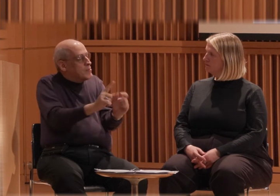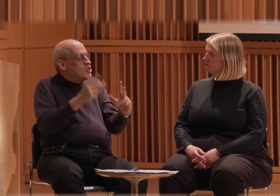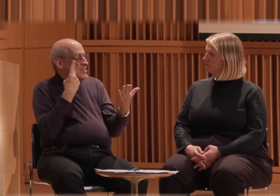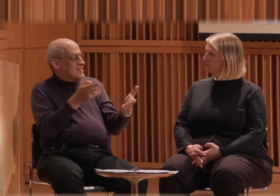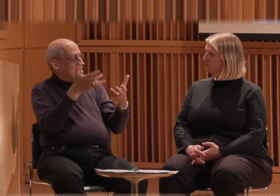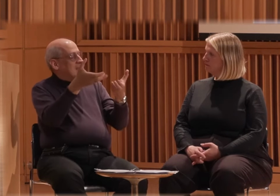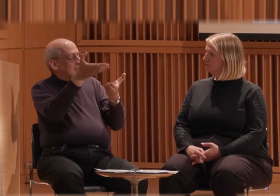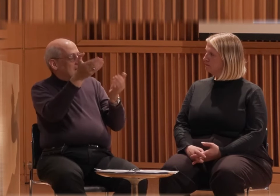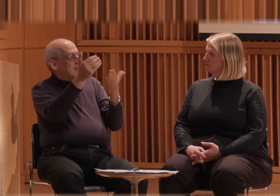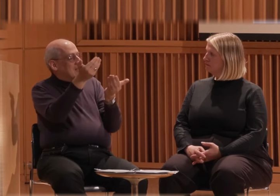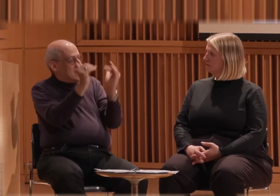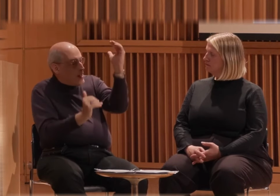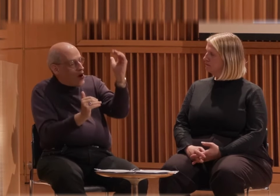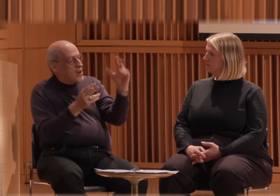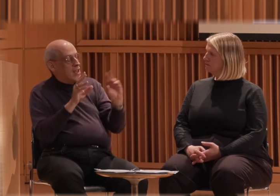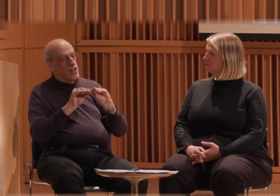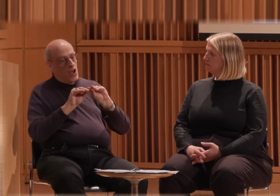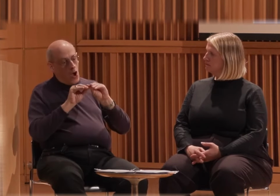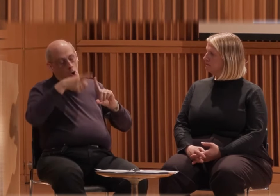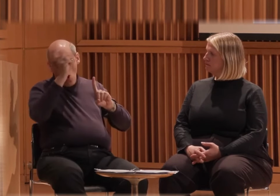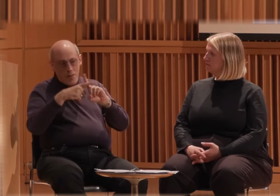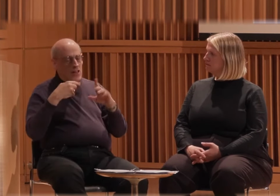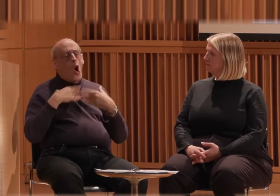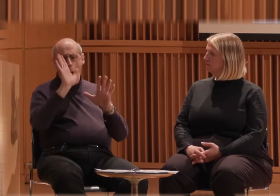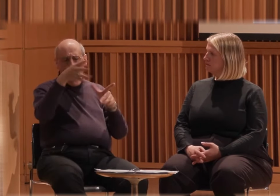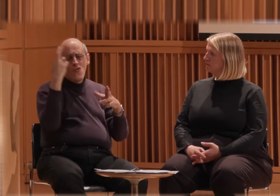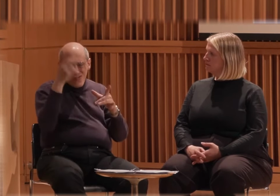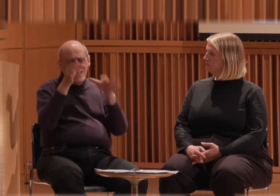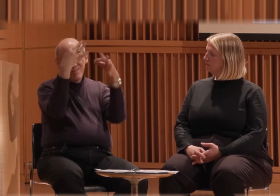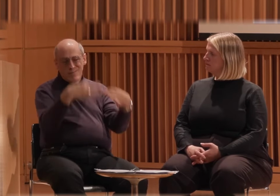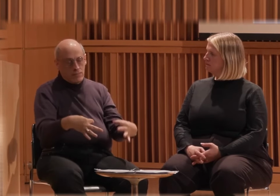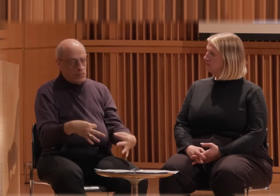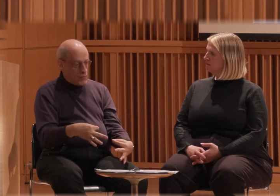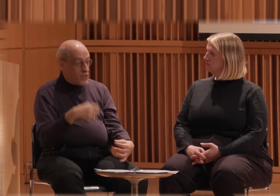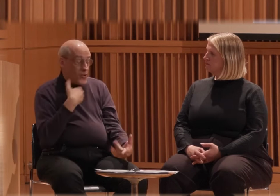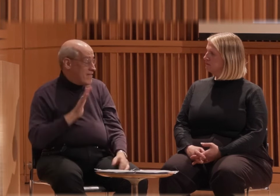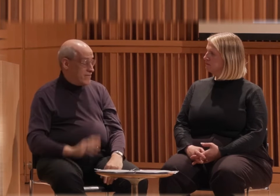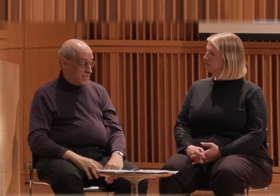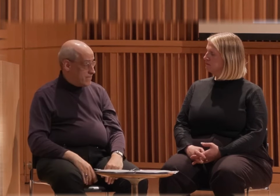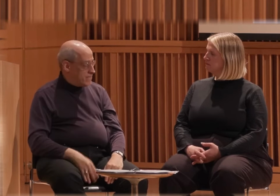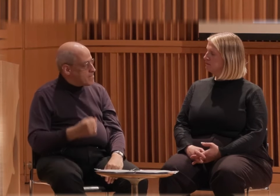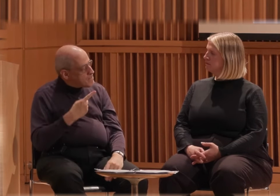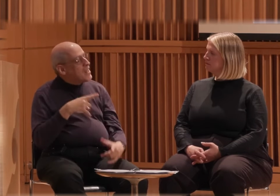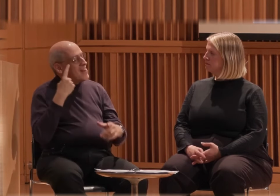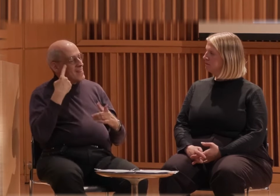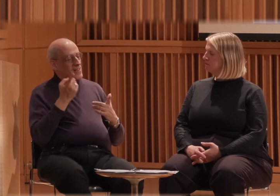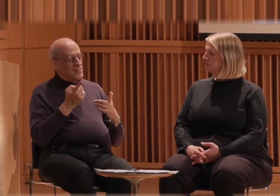disparity and automatically have an explanation for why it occurred. I think this was